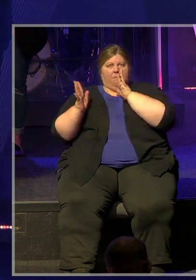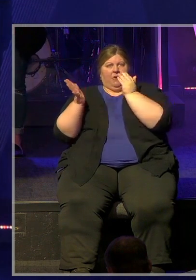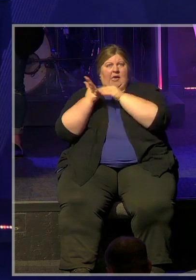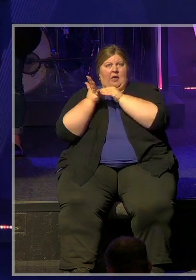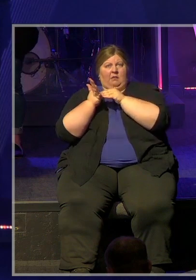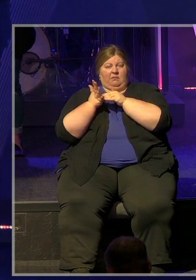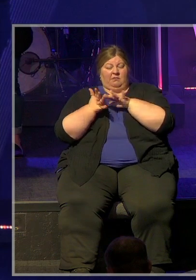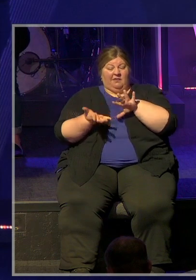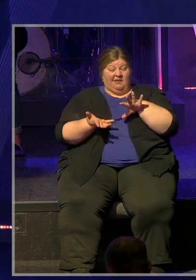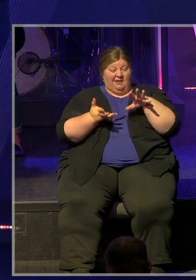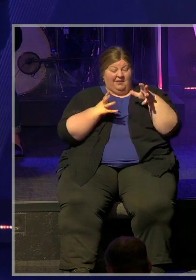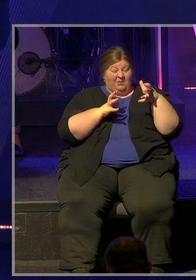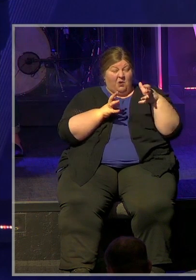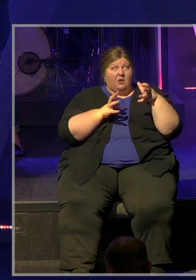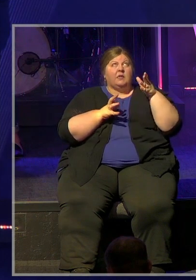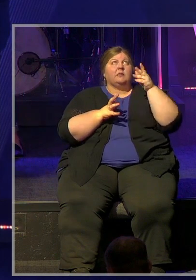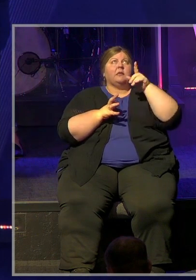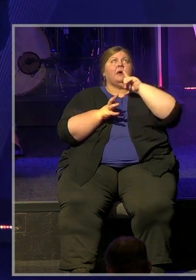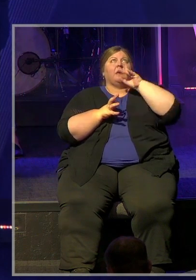I pray that you bring healing.